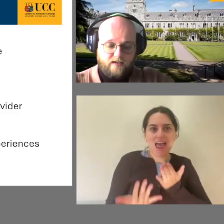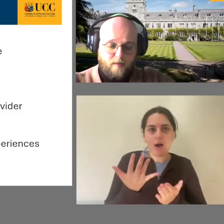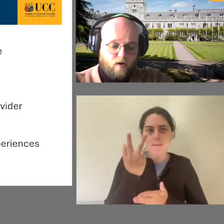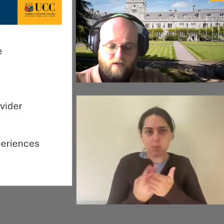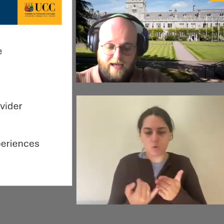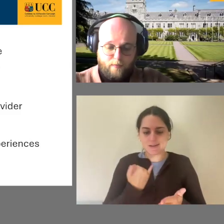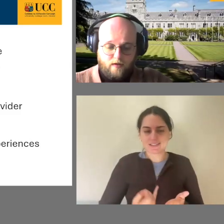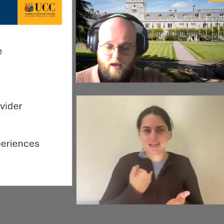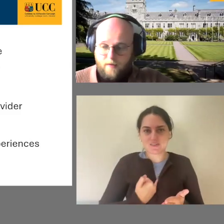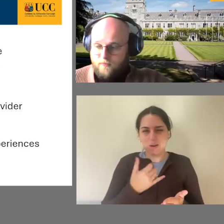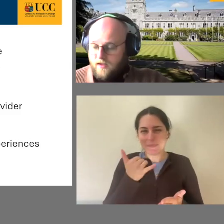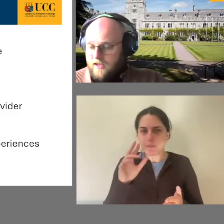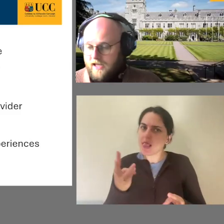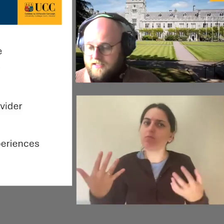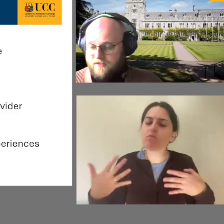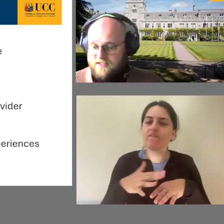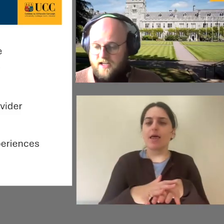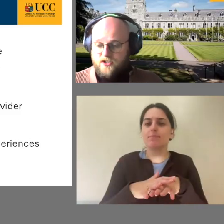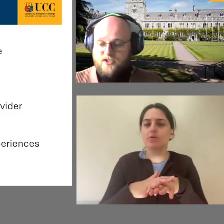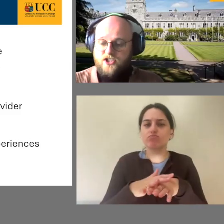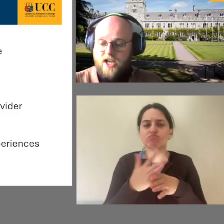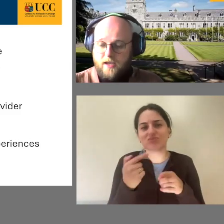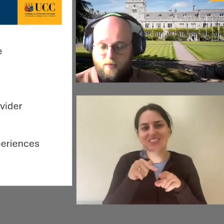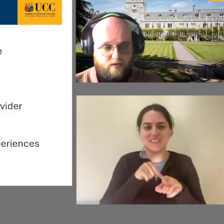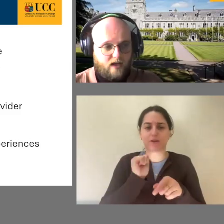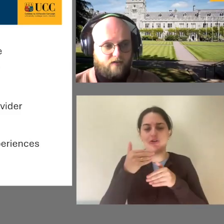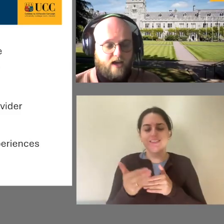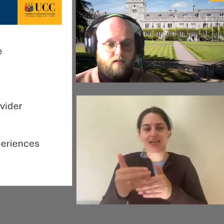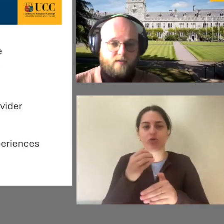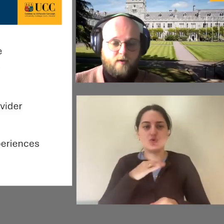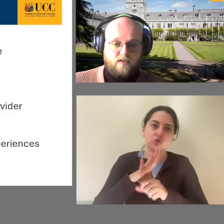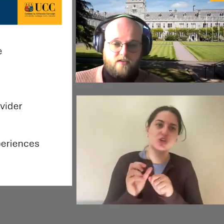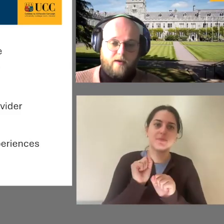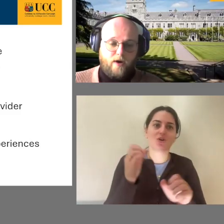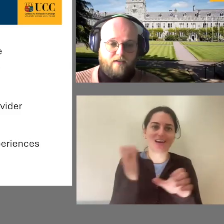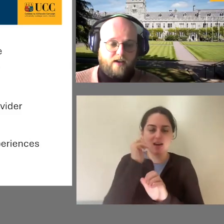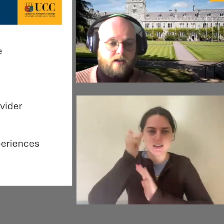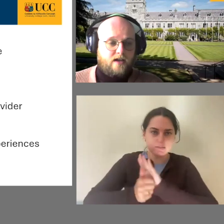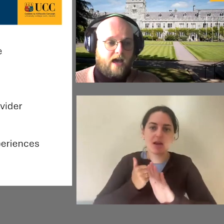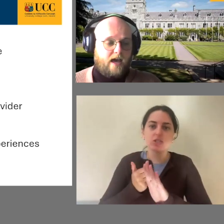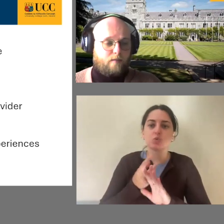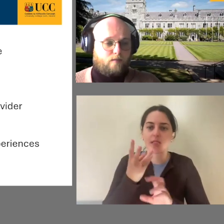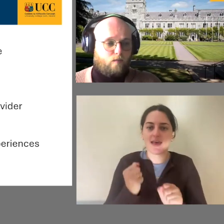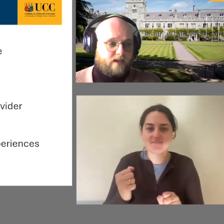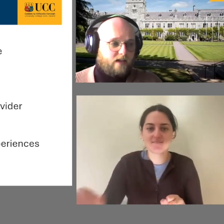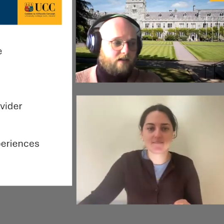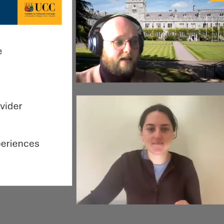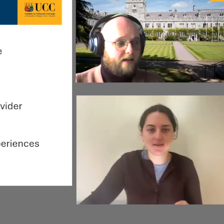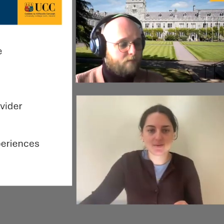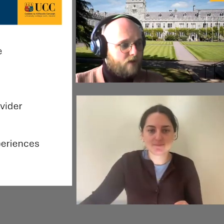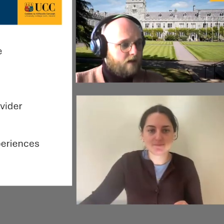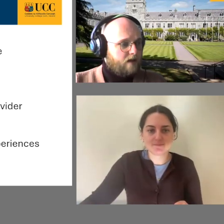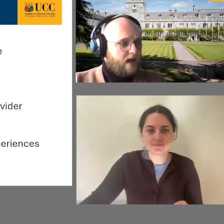of our identities may overlap at different stages to shape the kind of care experiences that we're having